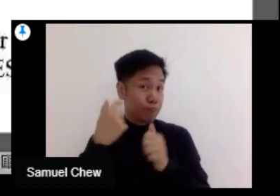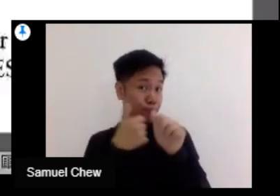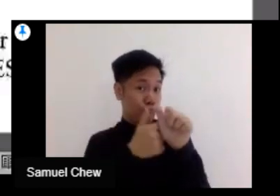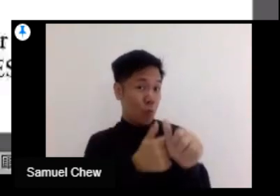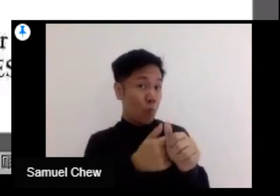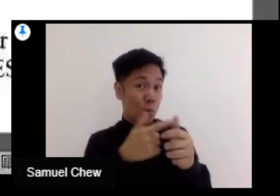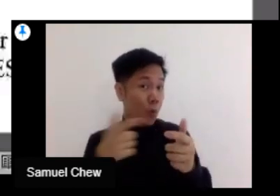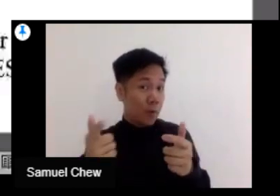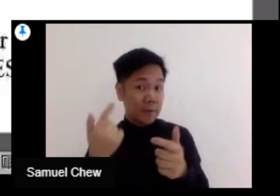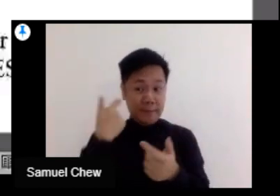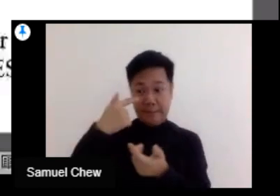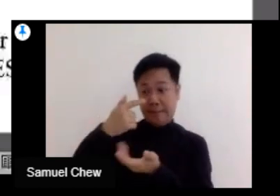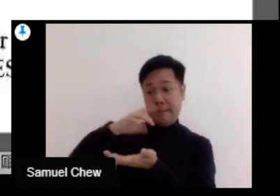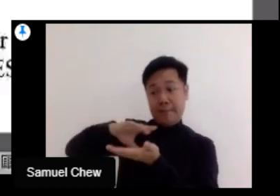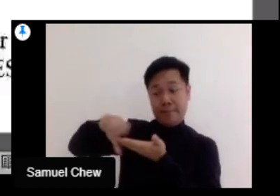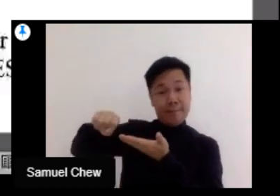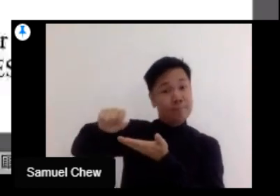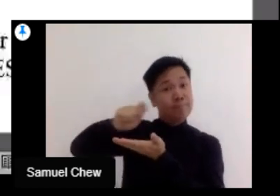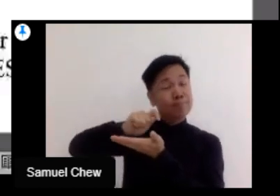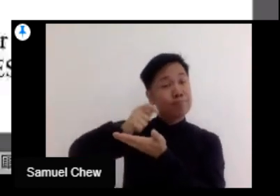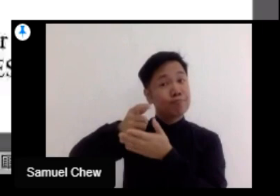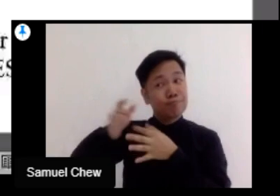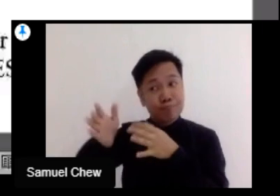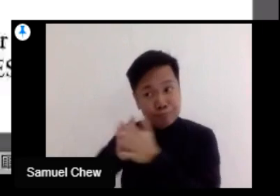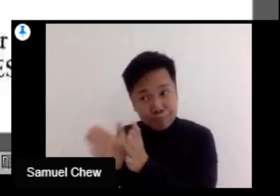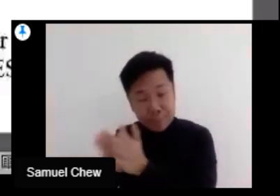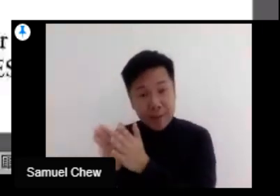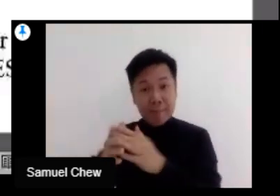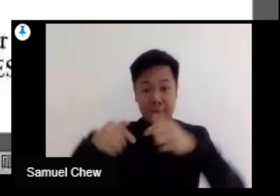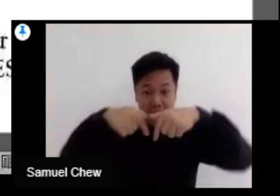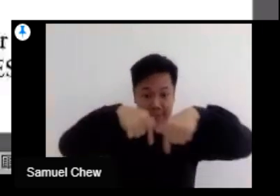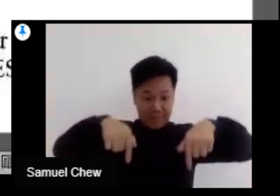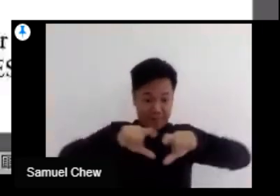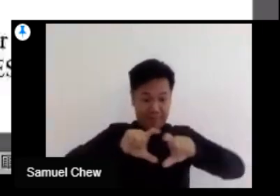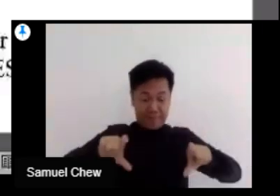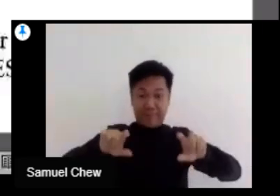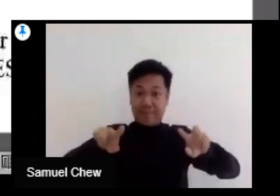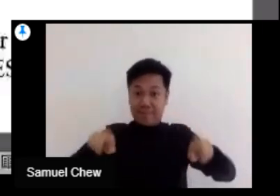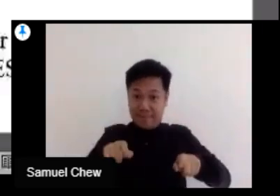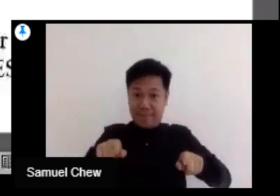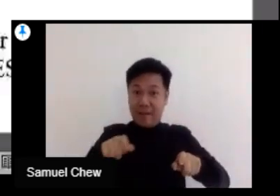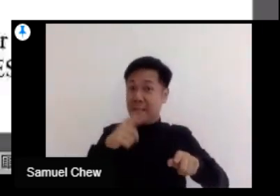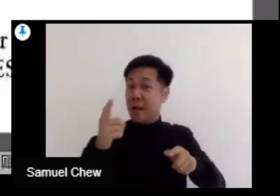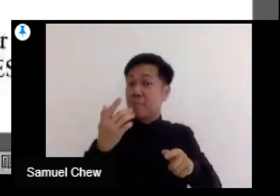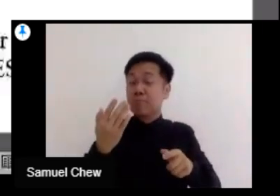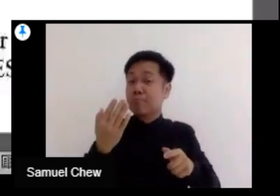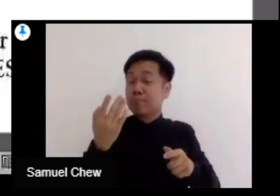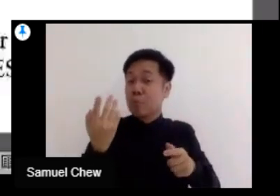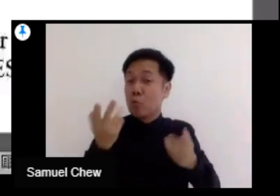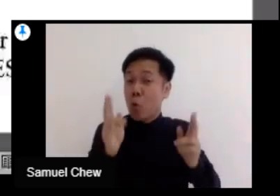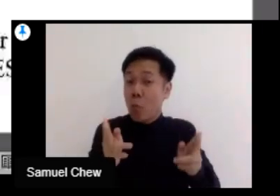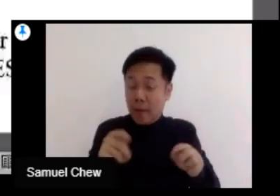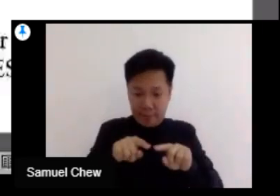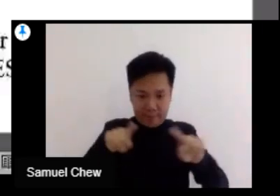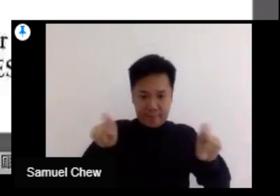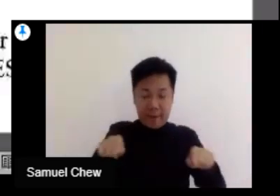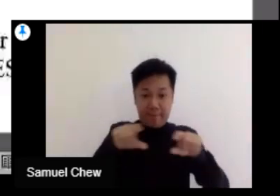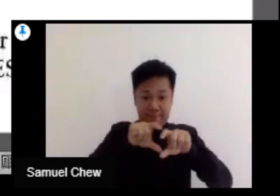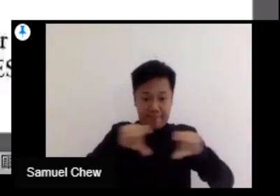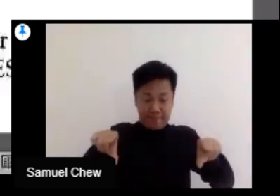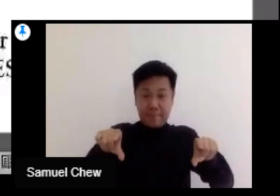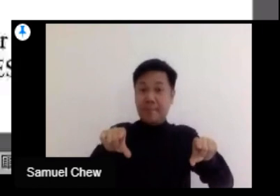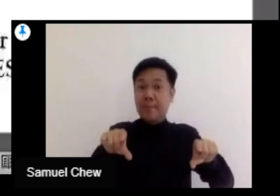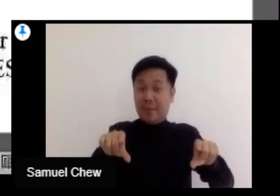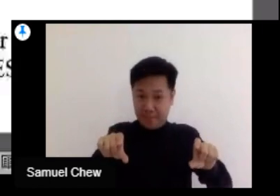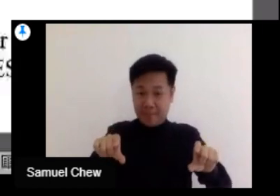Secretariat with regard to the suggestion for footnotes. As the practice, the footnotes will appear as explained